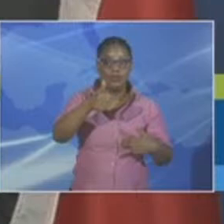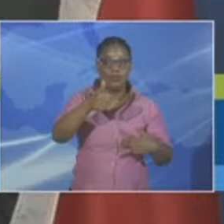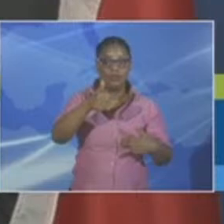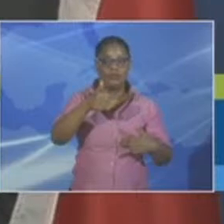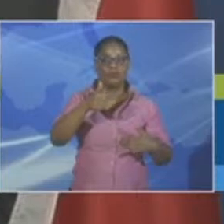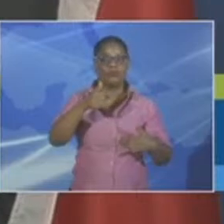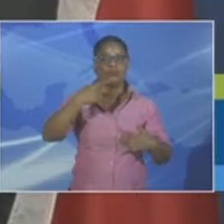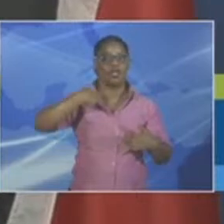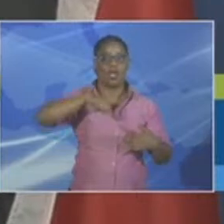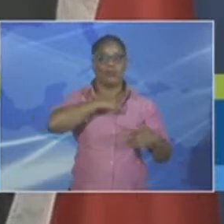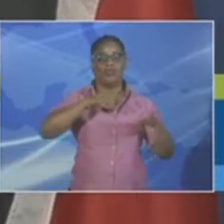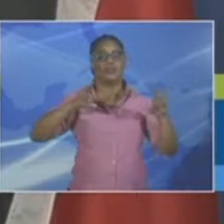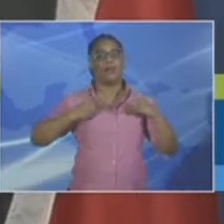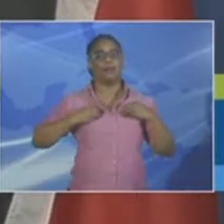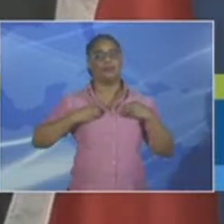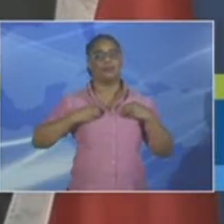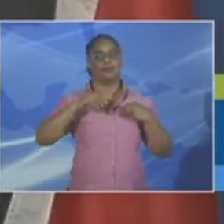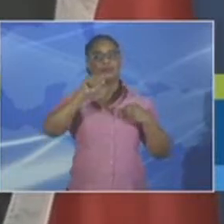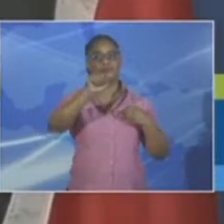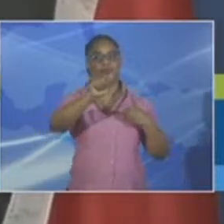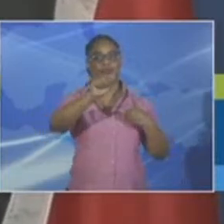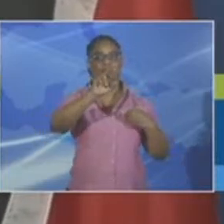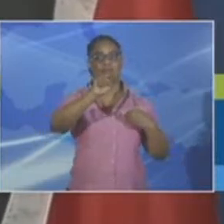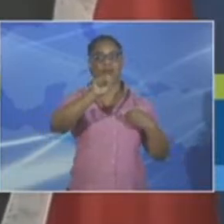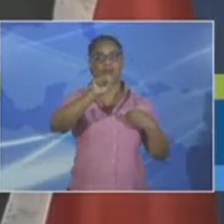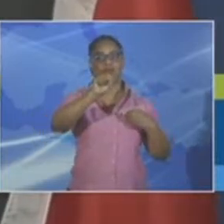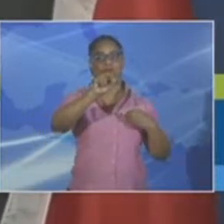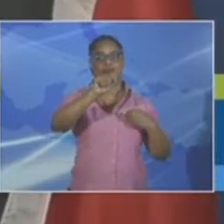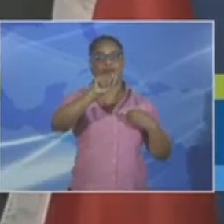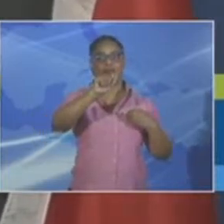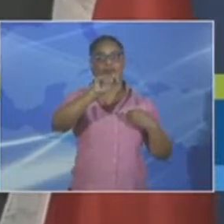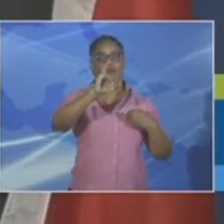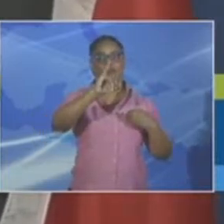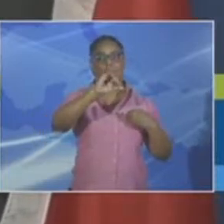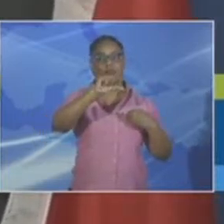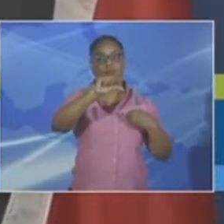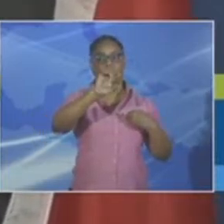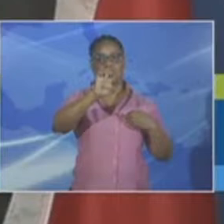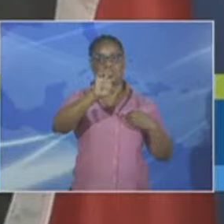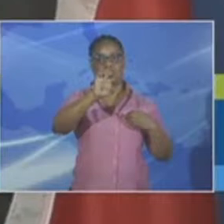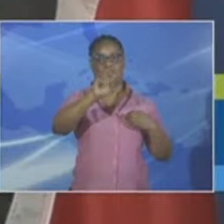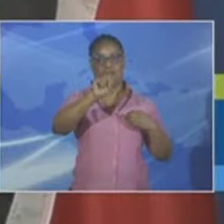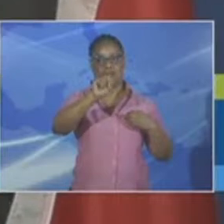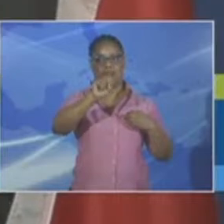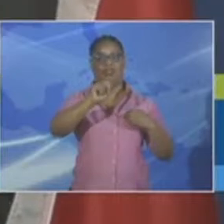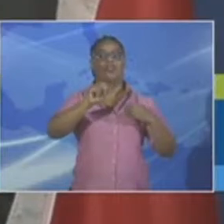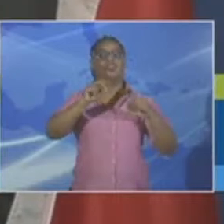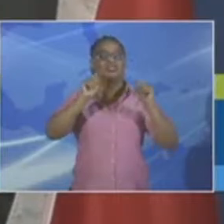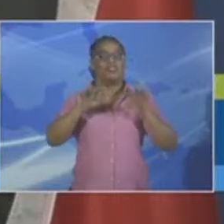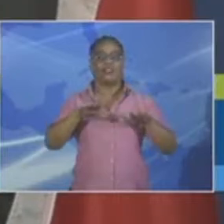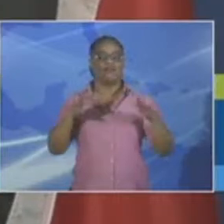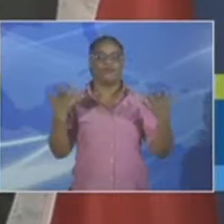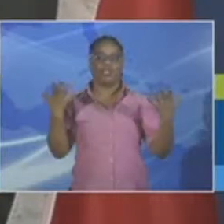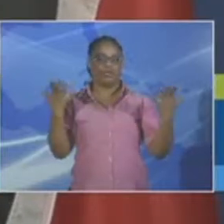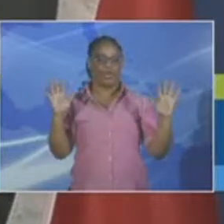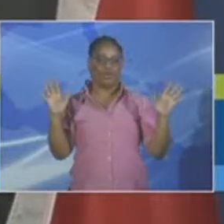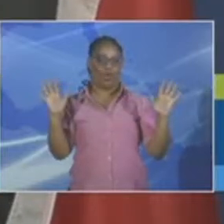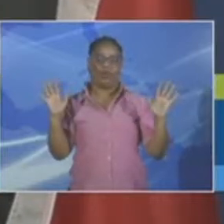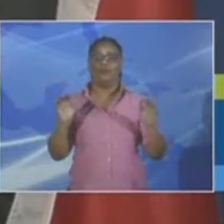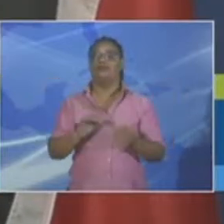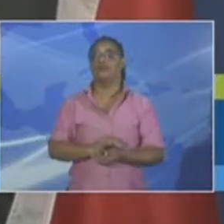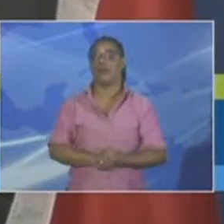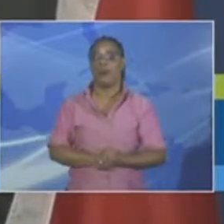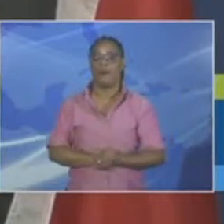antigen test which can be had very easily, very quickly, just to ensure that if persons are determined by the test that you